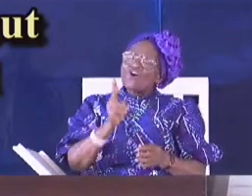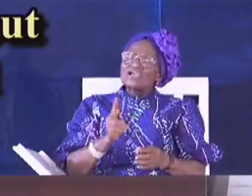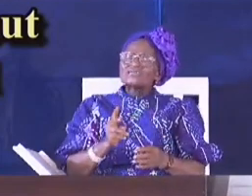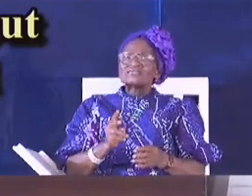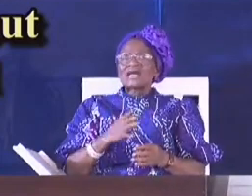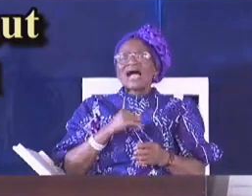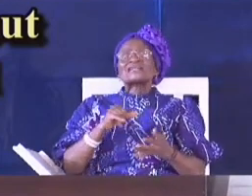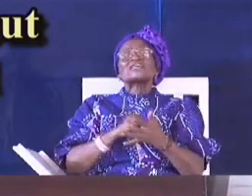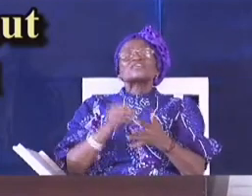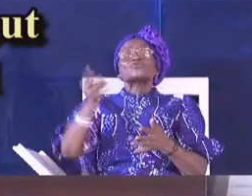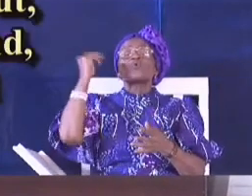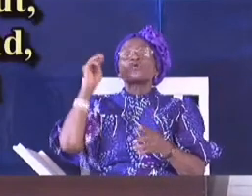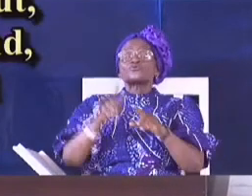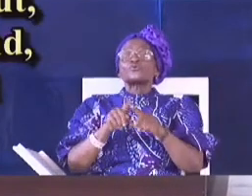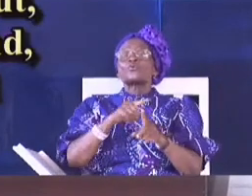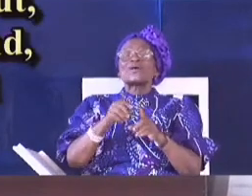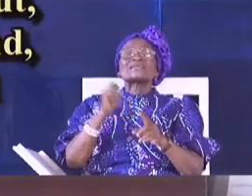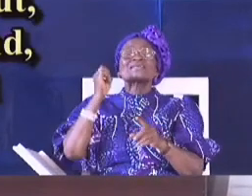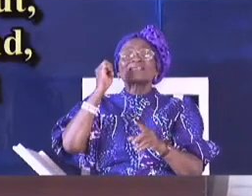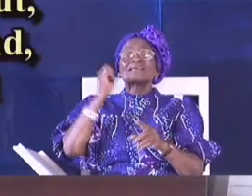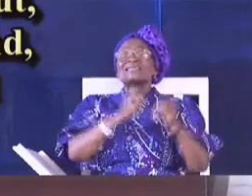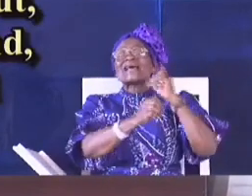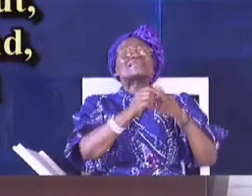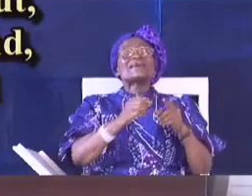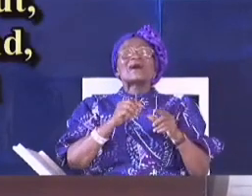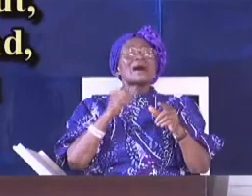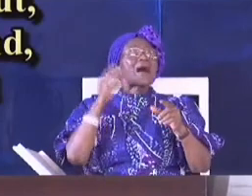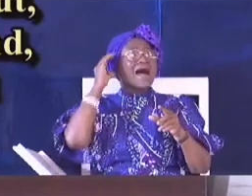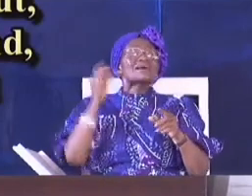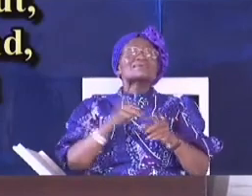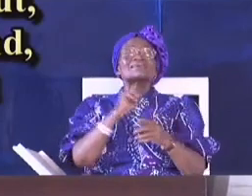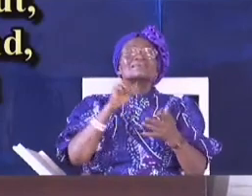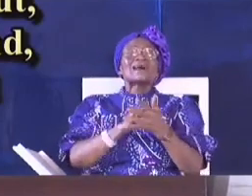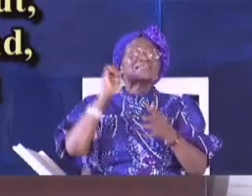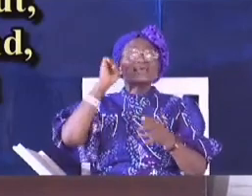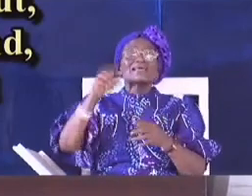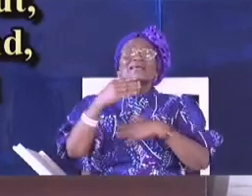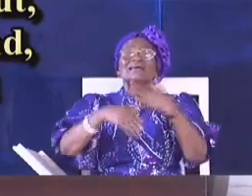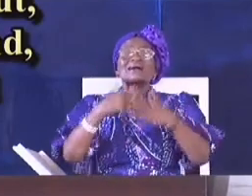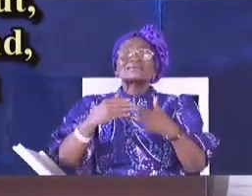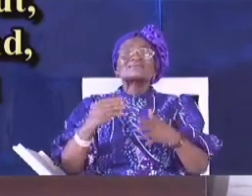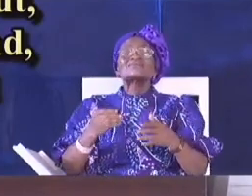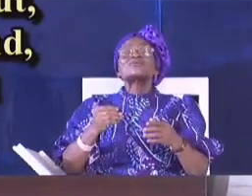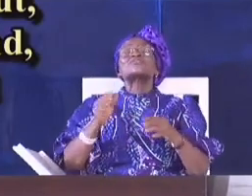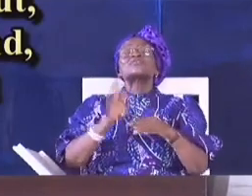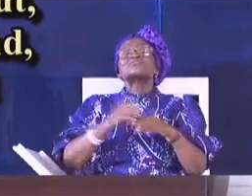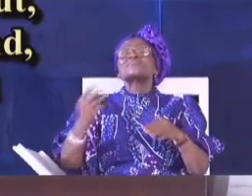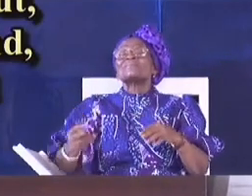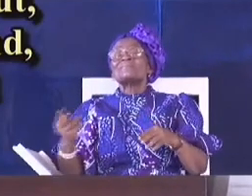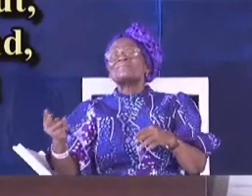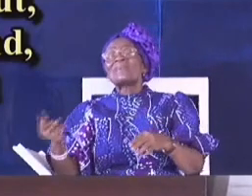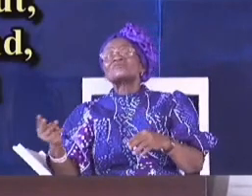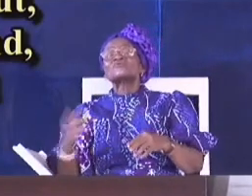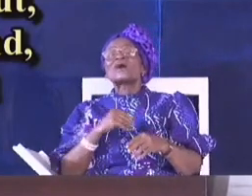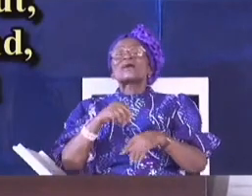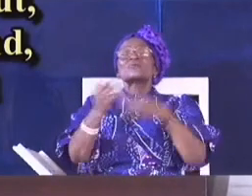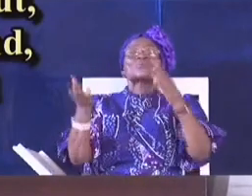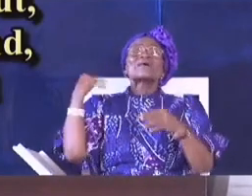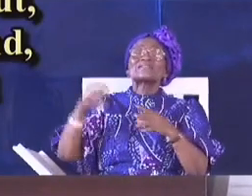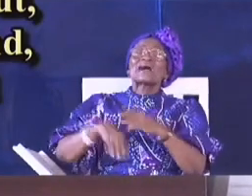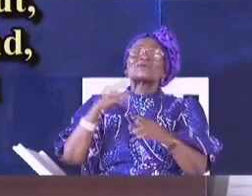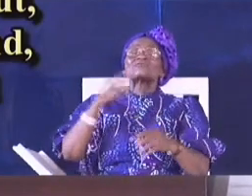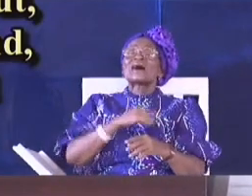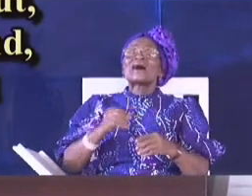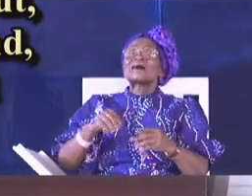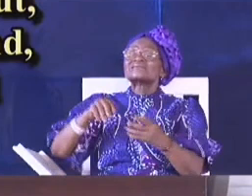And it was so when Elijah heard it that he wrapped his face in his mantle and went out and stood